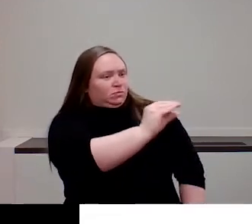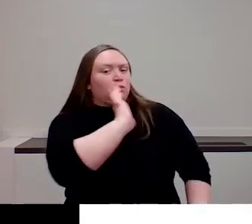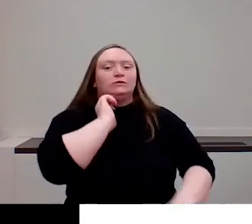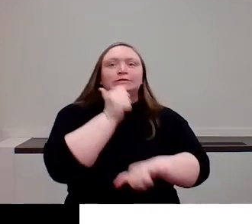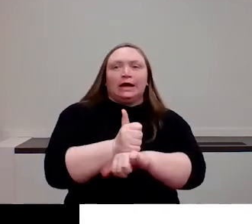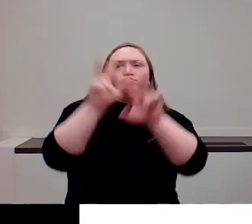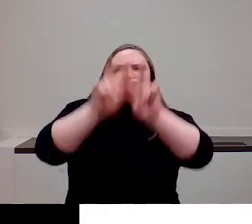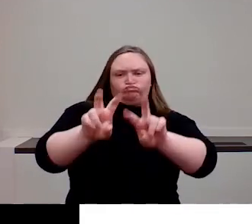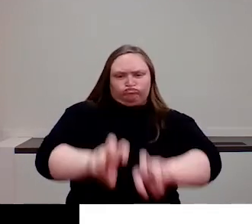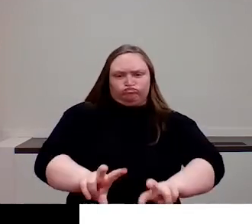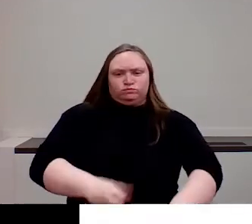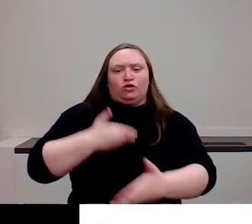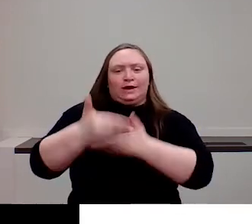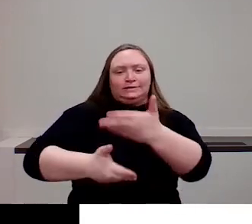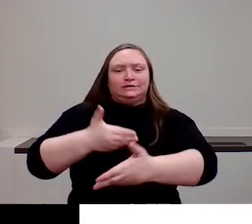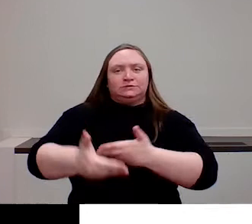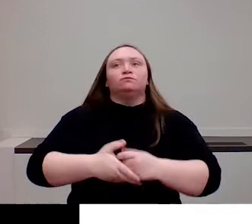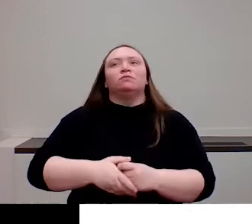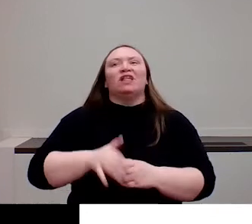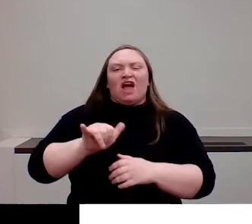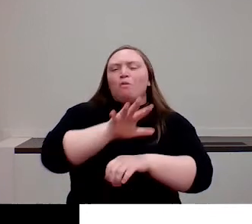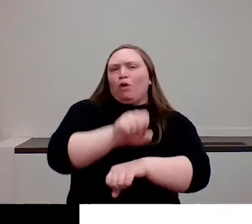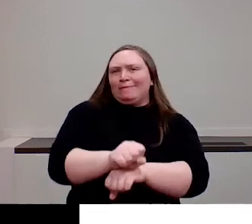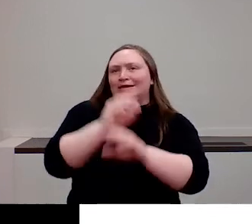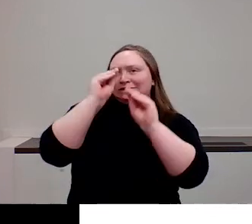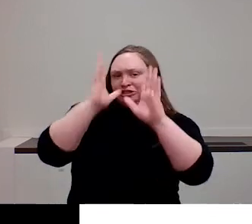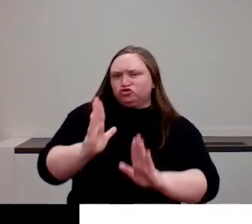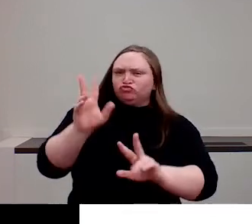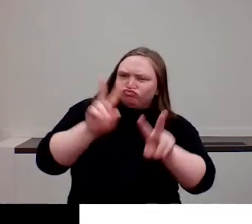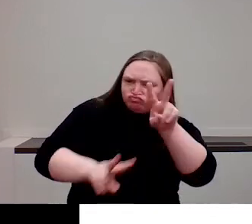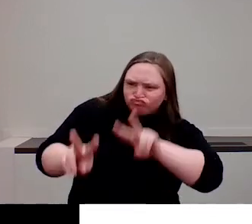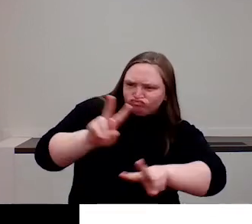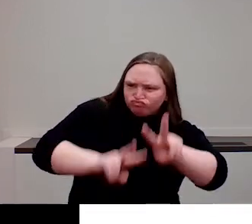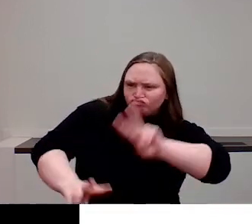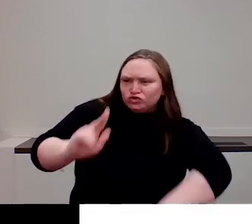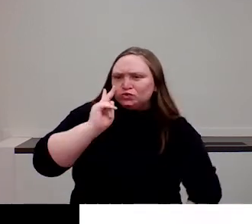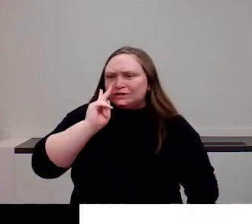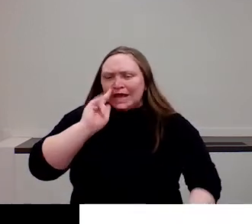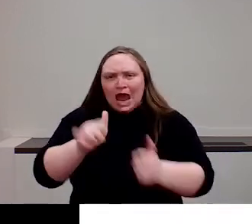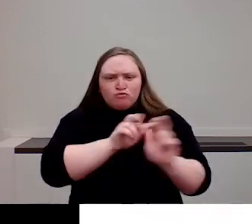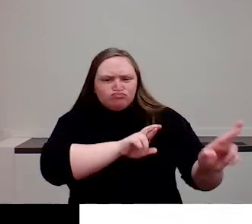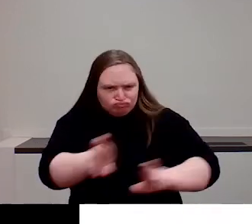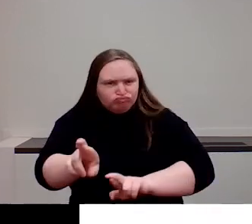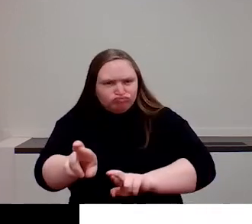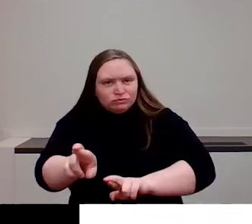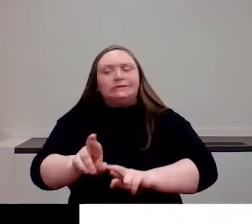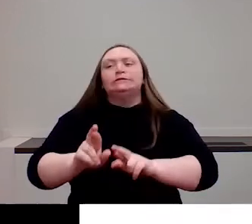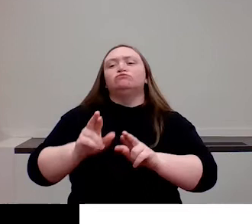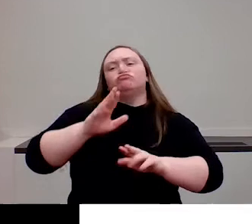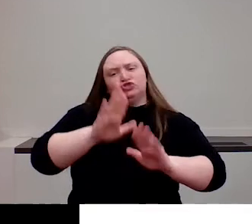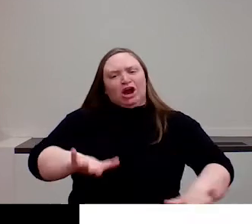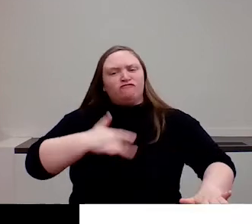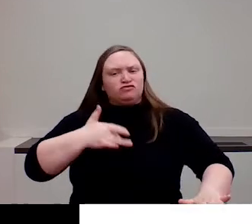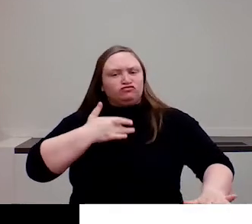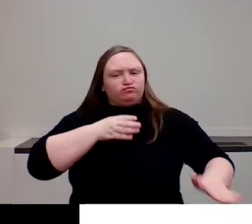screening process. At the screening appointment, teachers are looking to see how prepared the child is for coming to